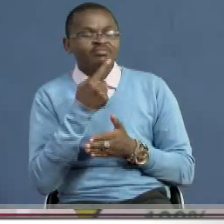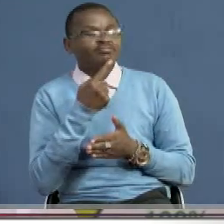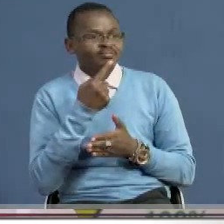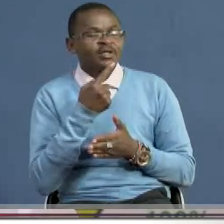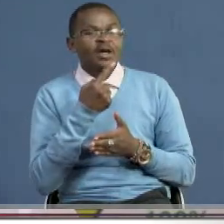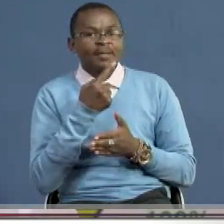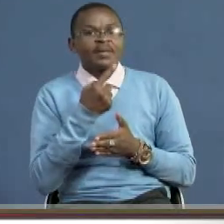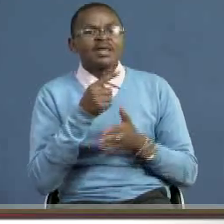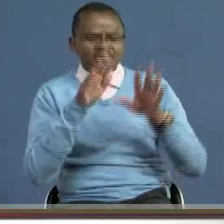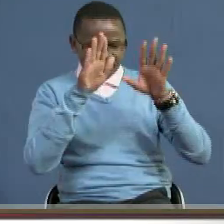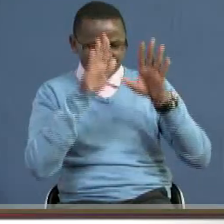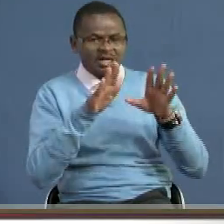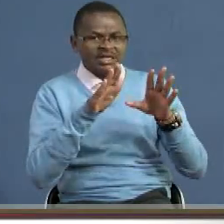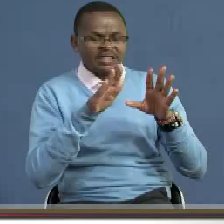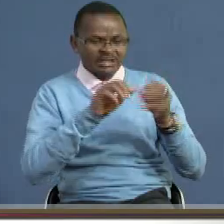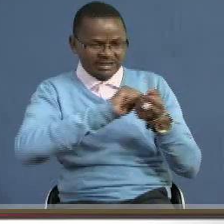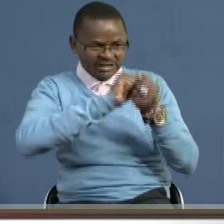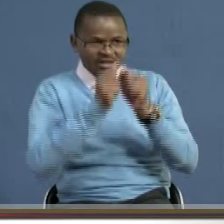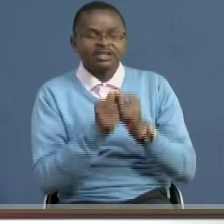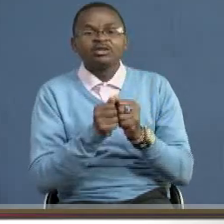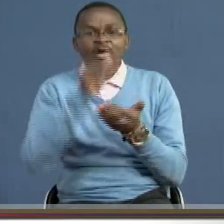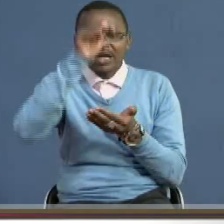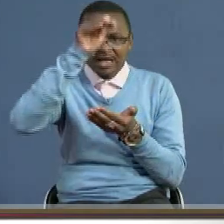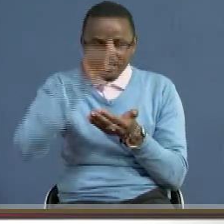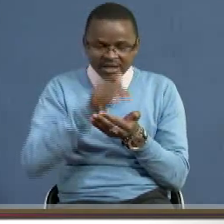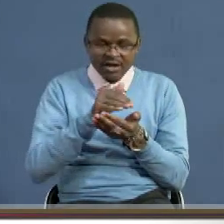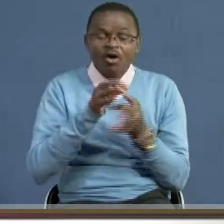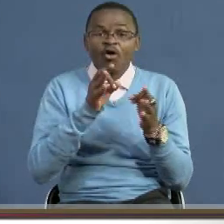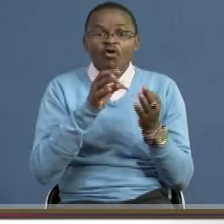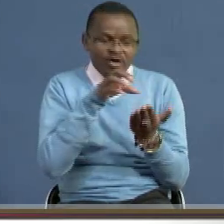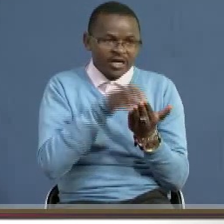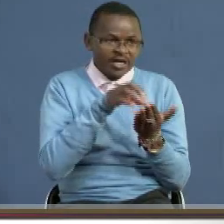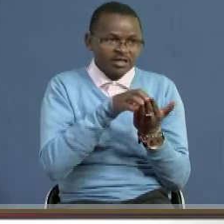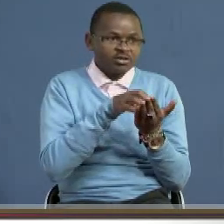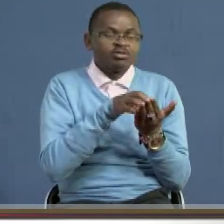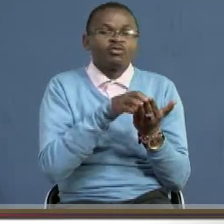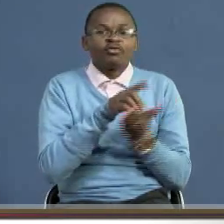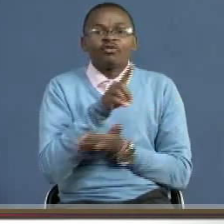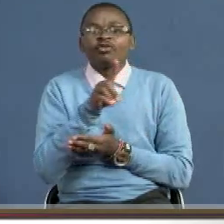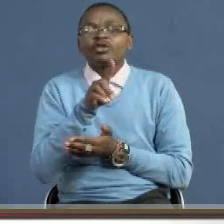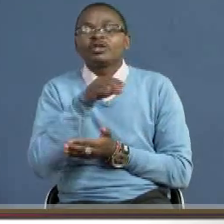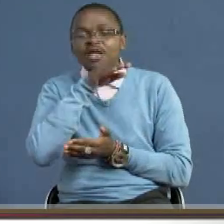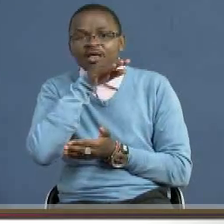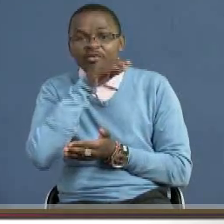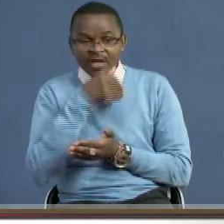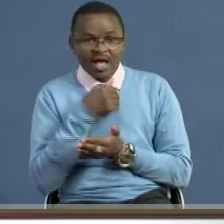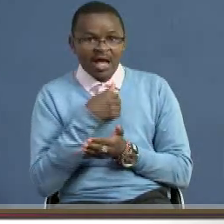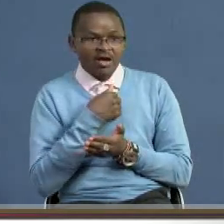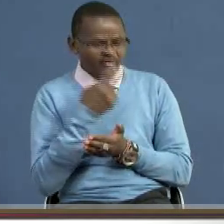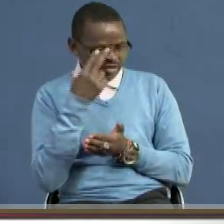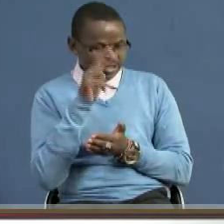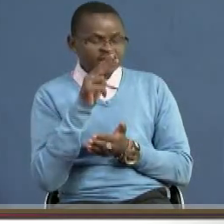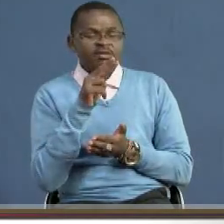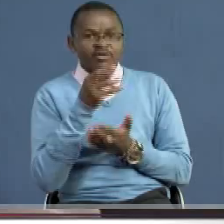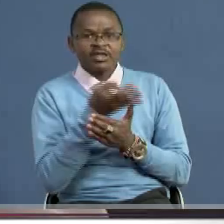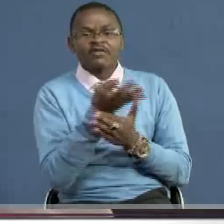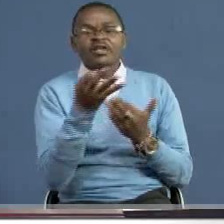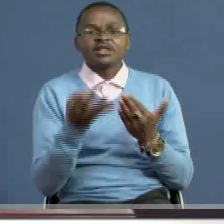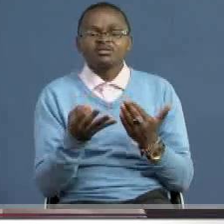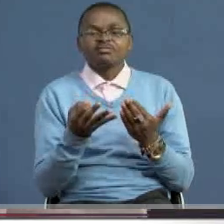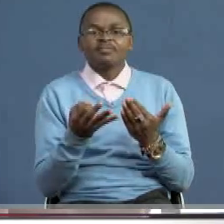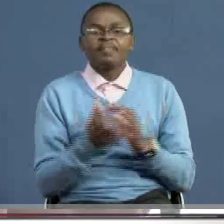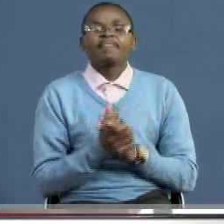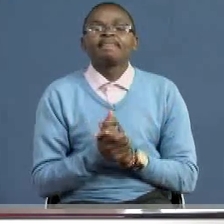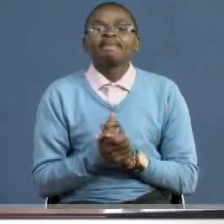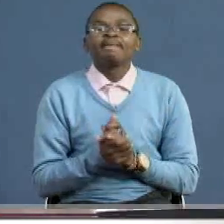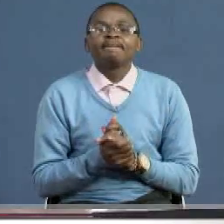a significant reduction in the cases of neonatal sepsis that we are seeing within the facility. Is the